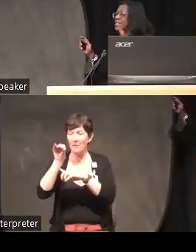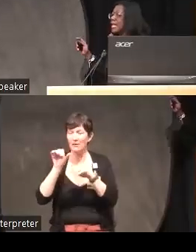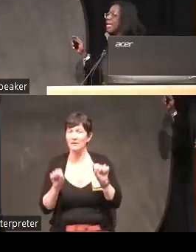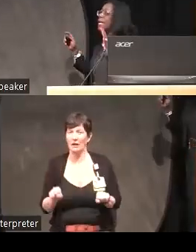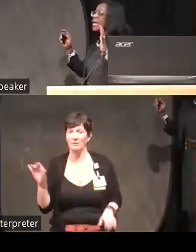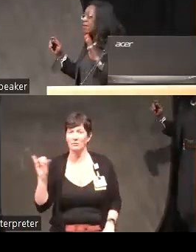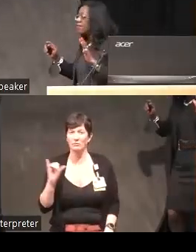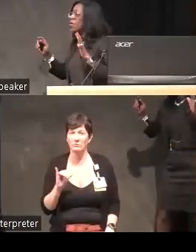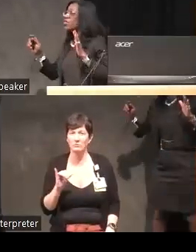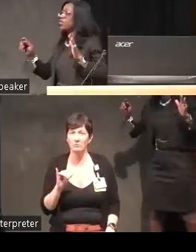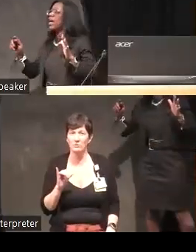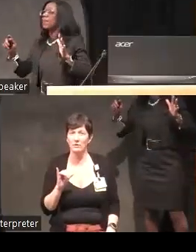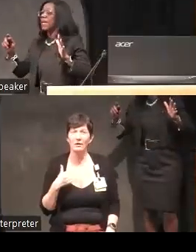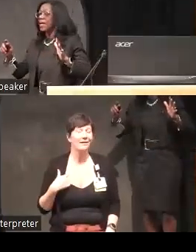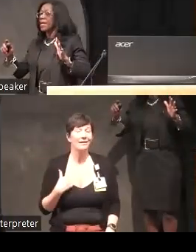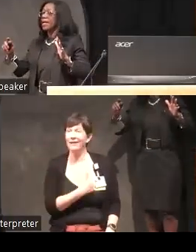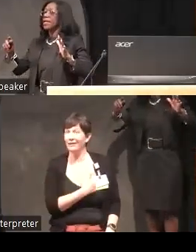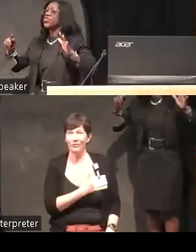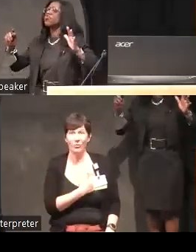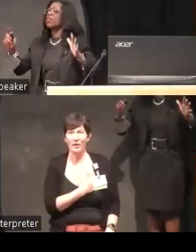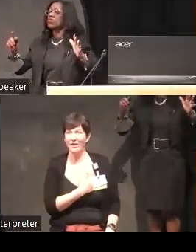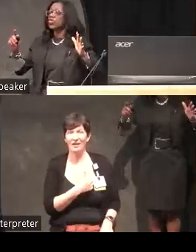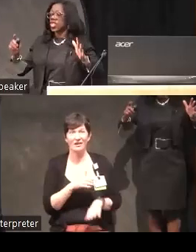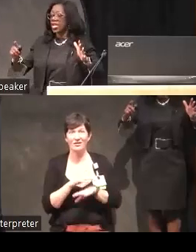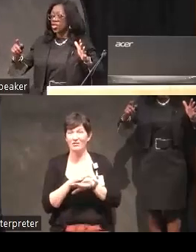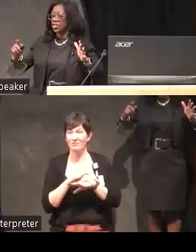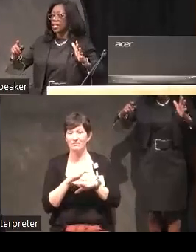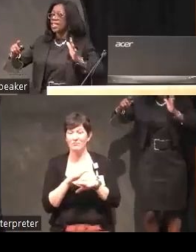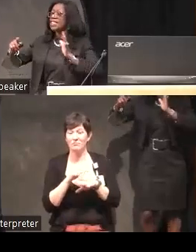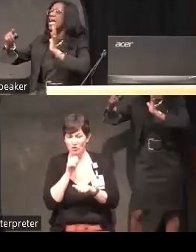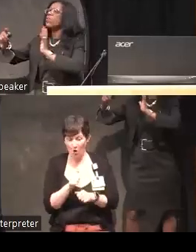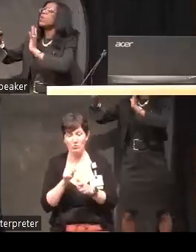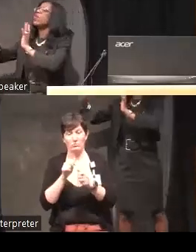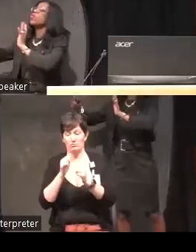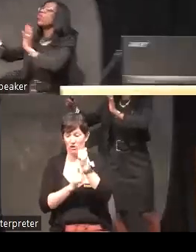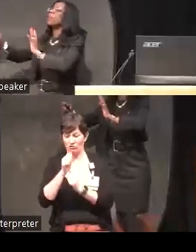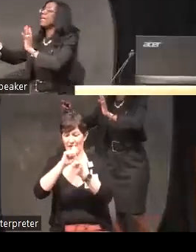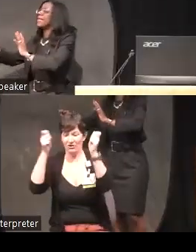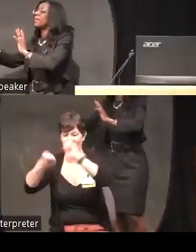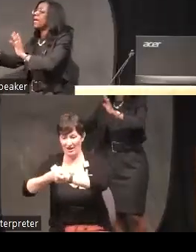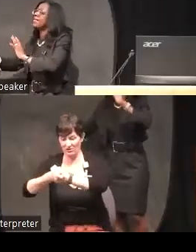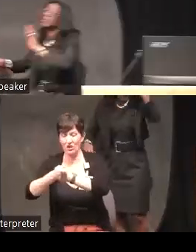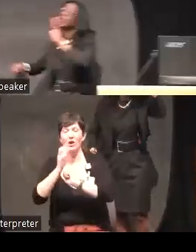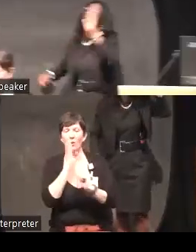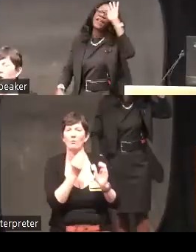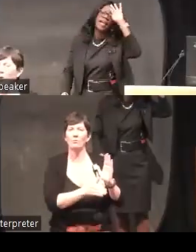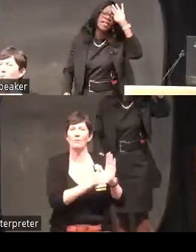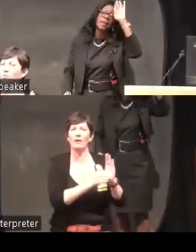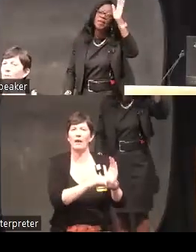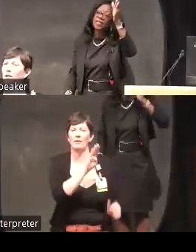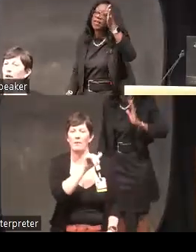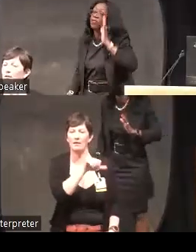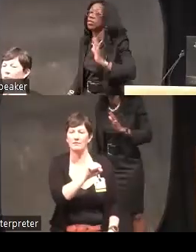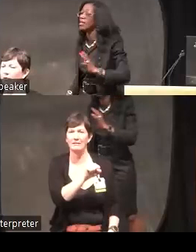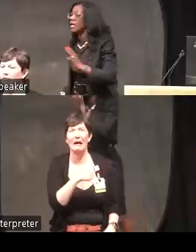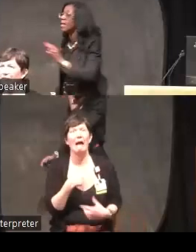can say, if we do not make structural changes, then we will replicate the biases. Boy, if I had time, I would